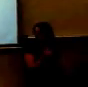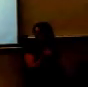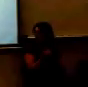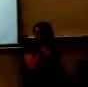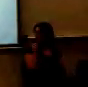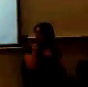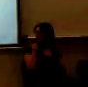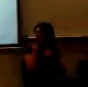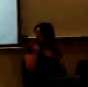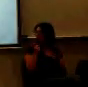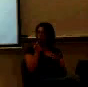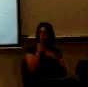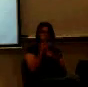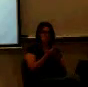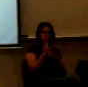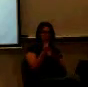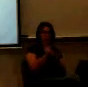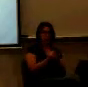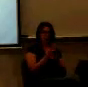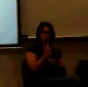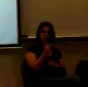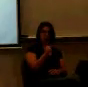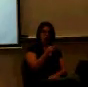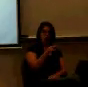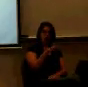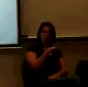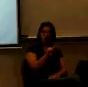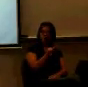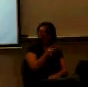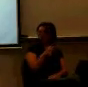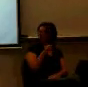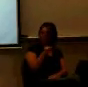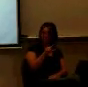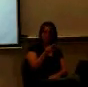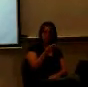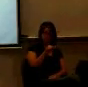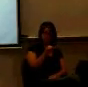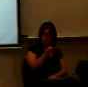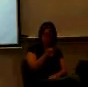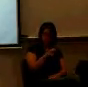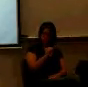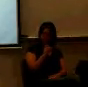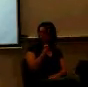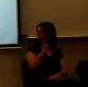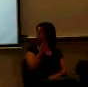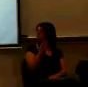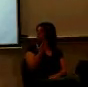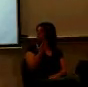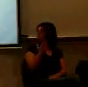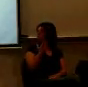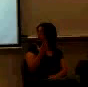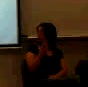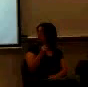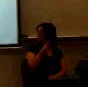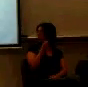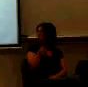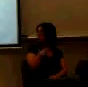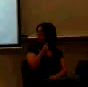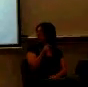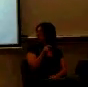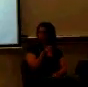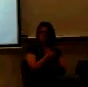predecessors to green plants, the green algae and the charophytes. The charophytes become closer to